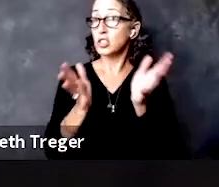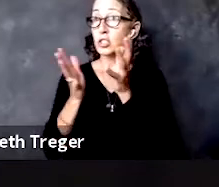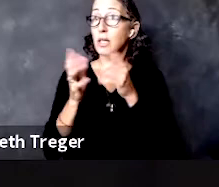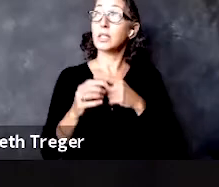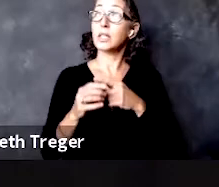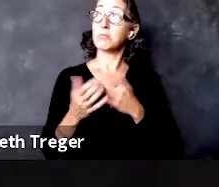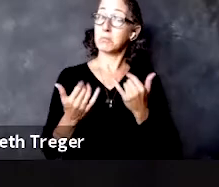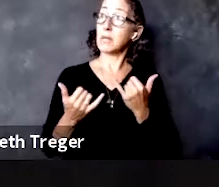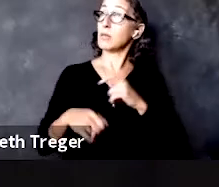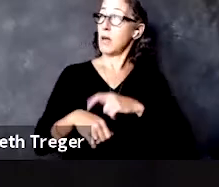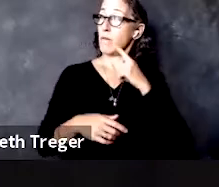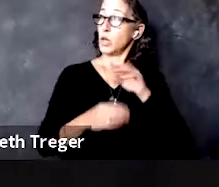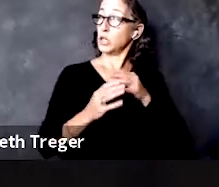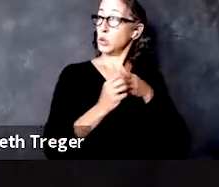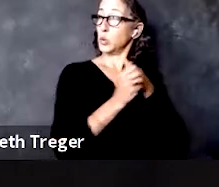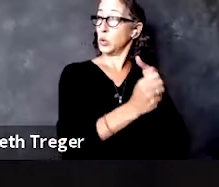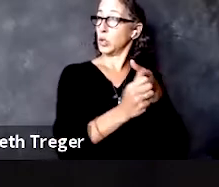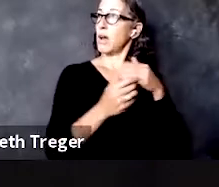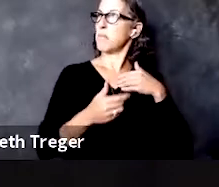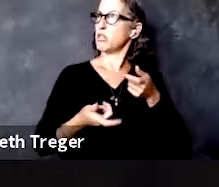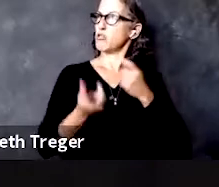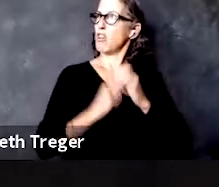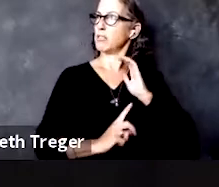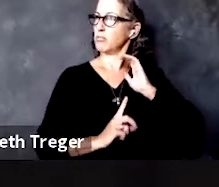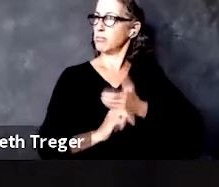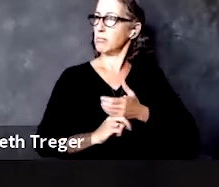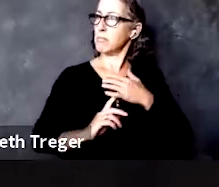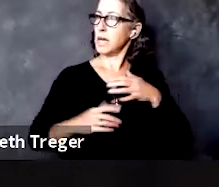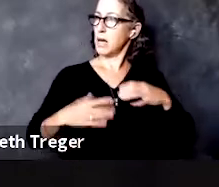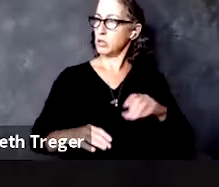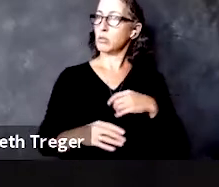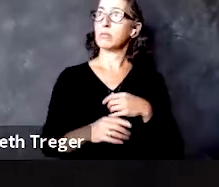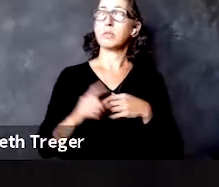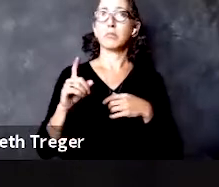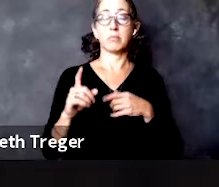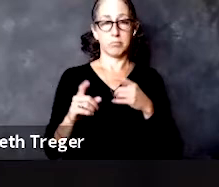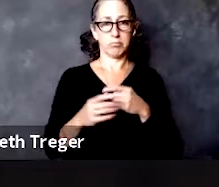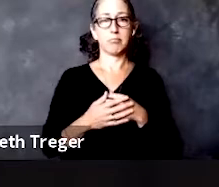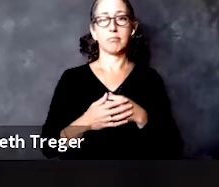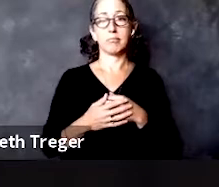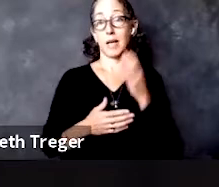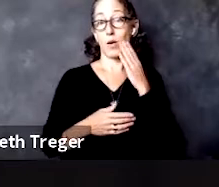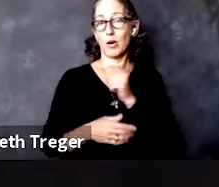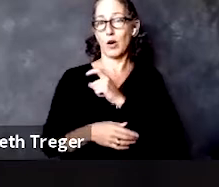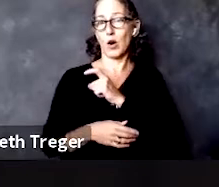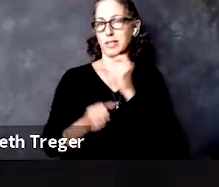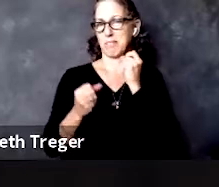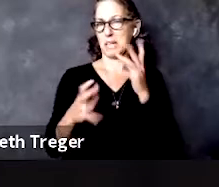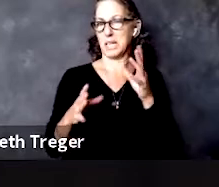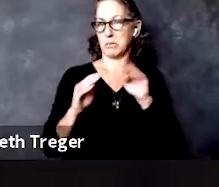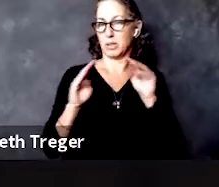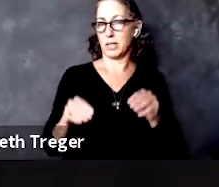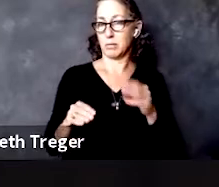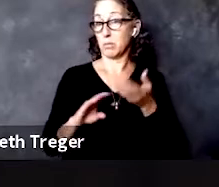into my costume, and I'll meet you downstairs in the galleries. And they said, oh, great. So I went, and of course I know guards in many different museums because I used to